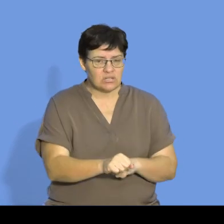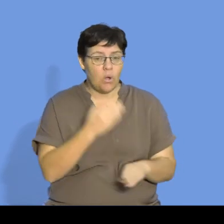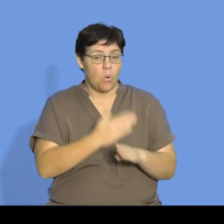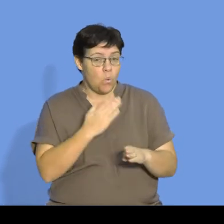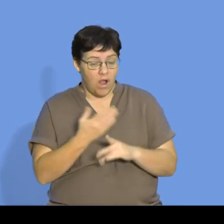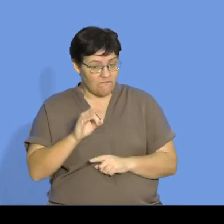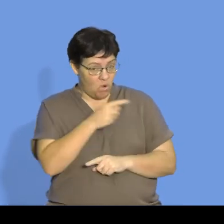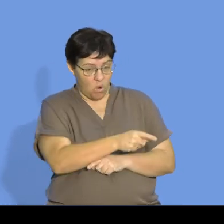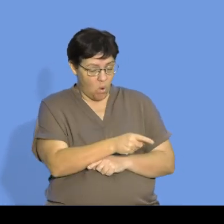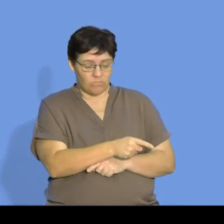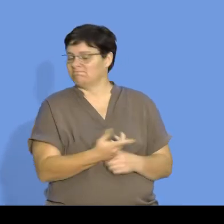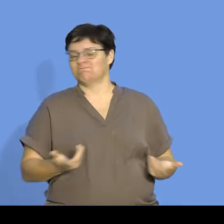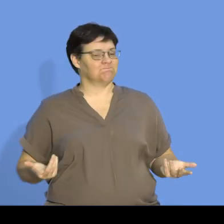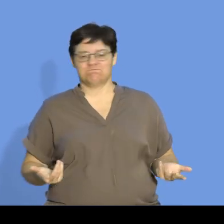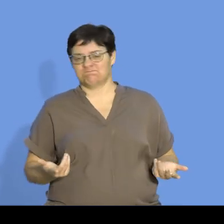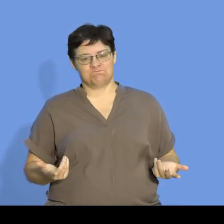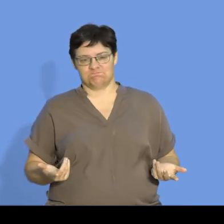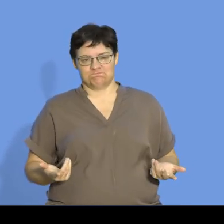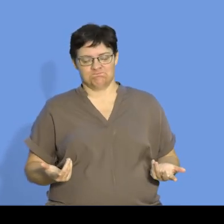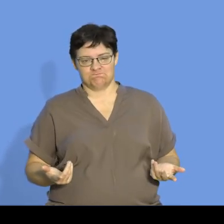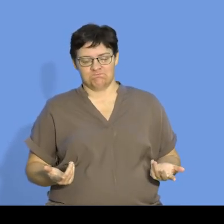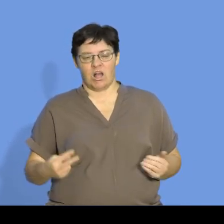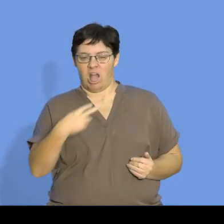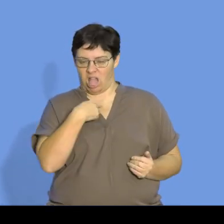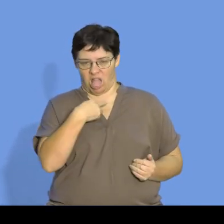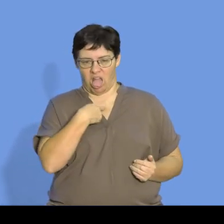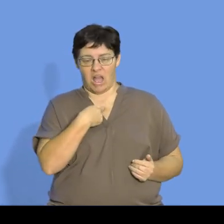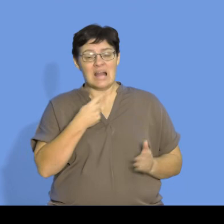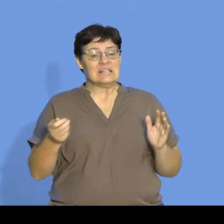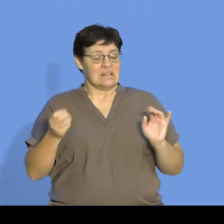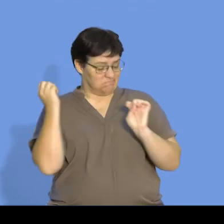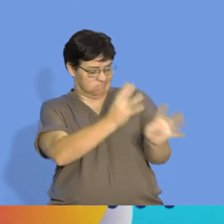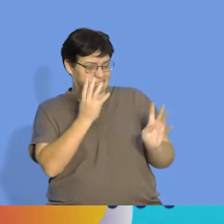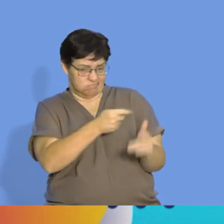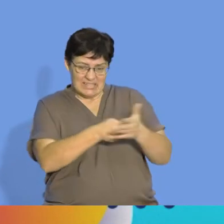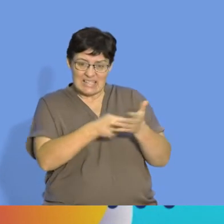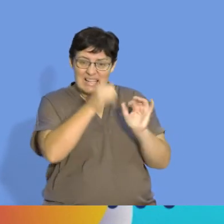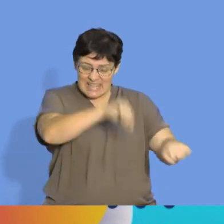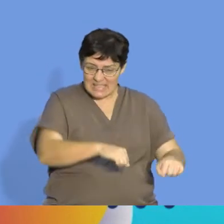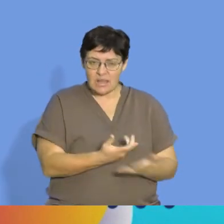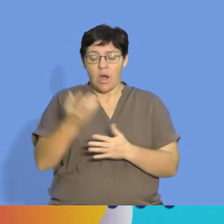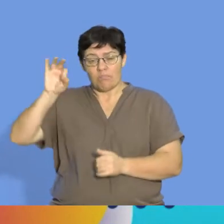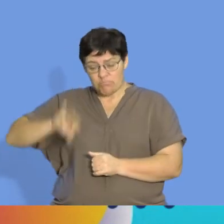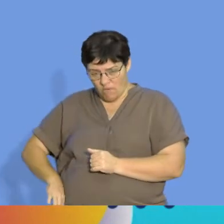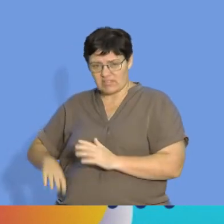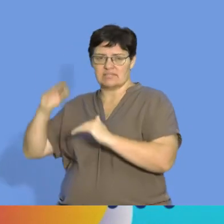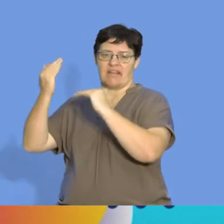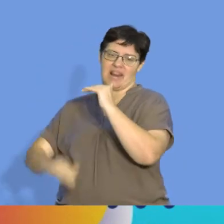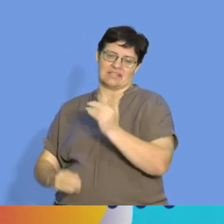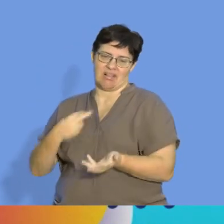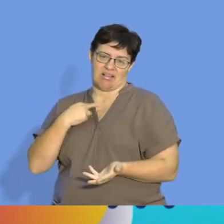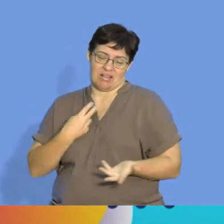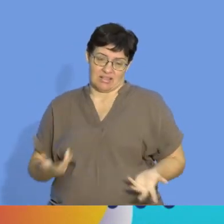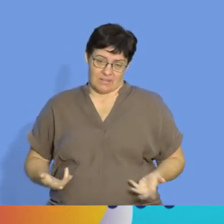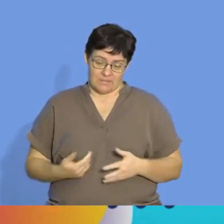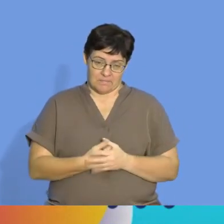this strategy has not worked for her. As you can see, although the sales increased, your profits